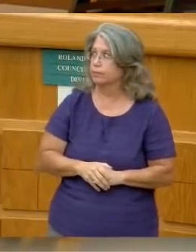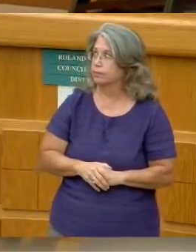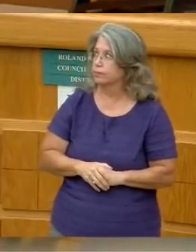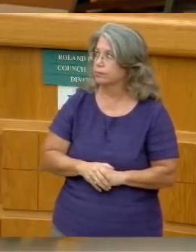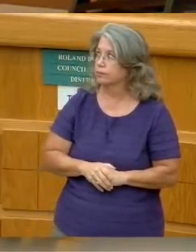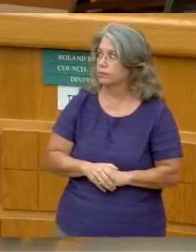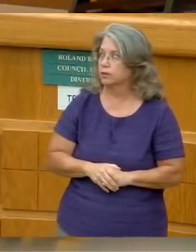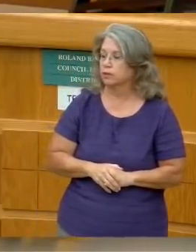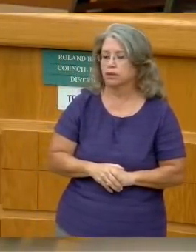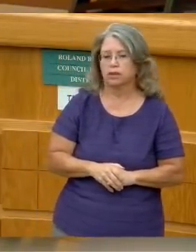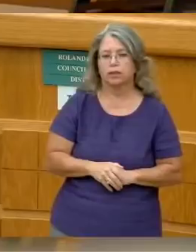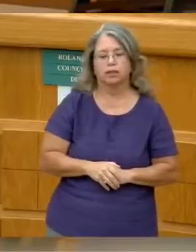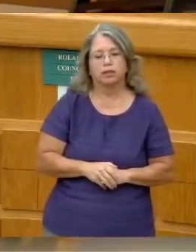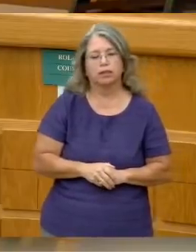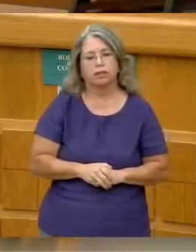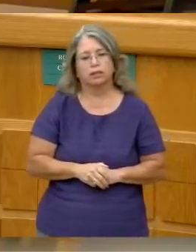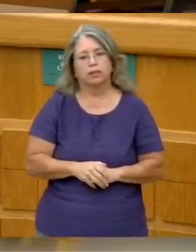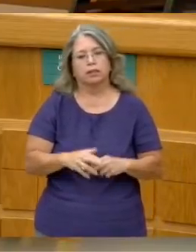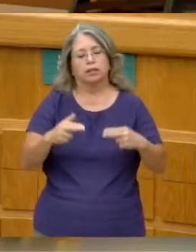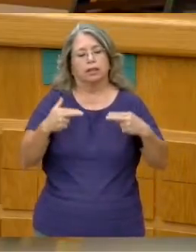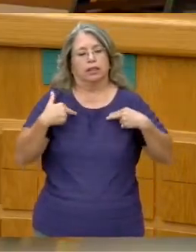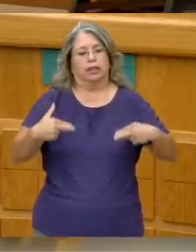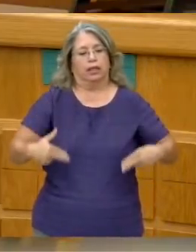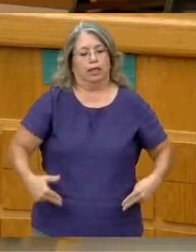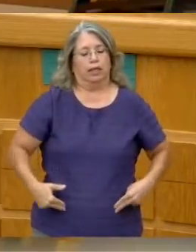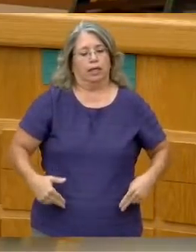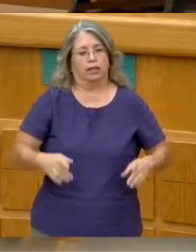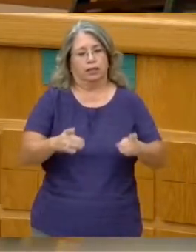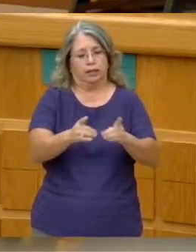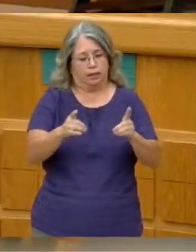The health district made